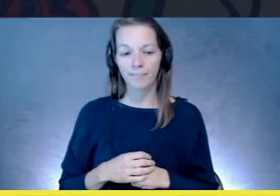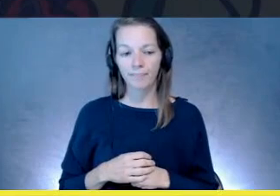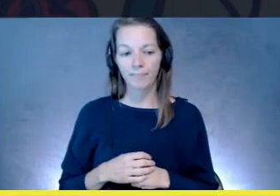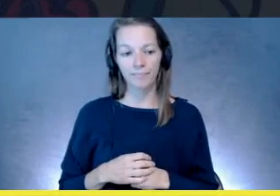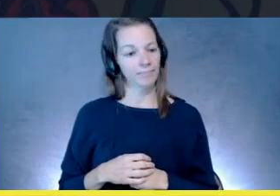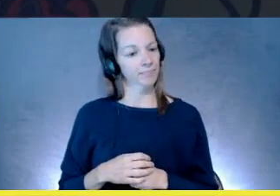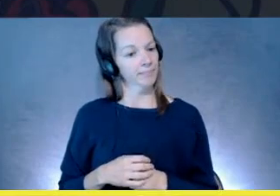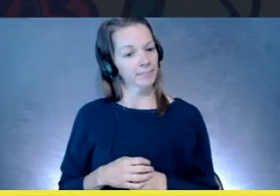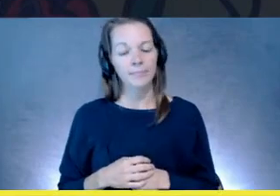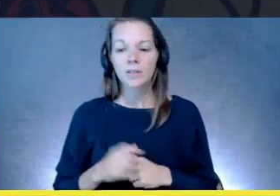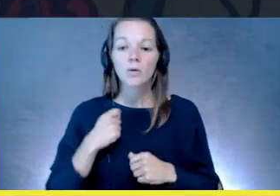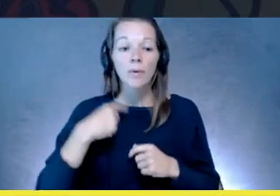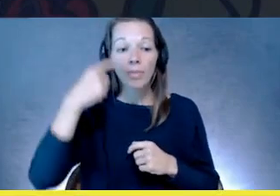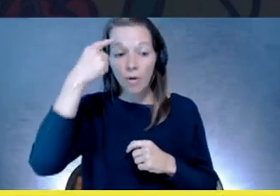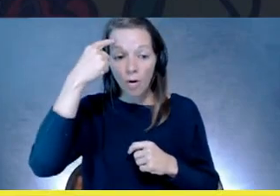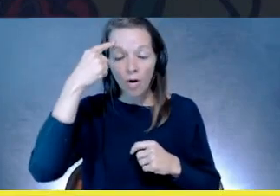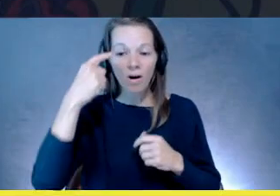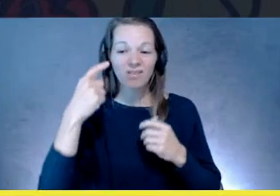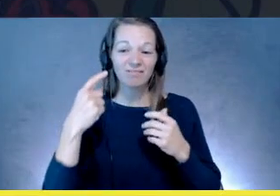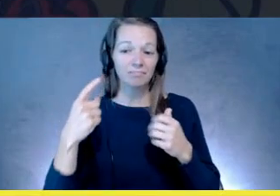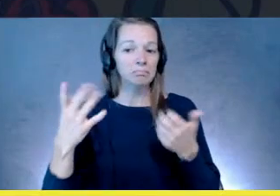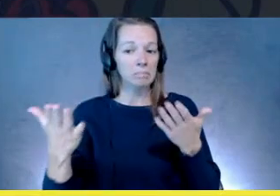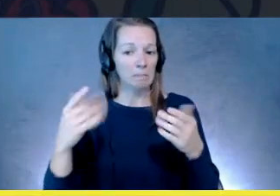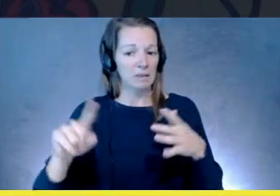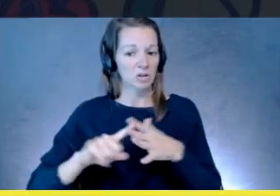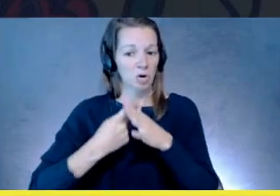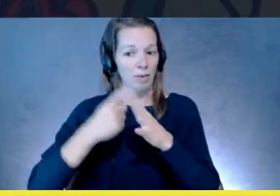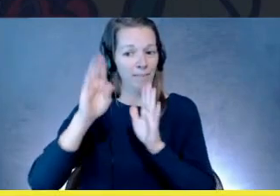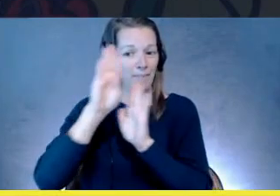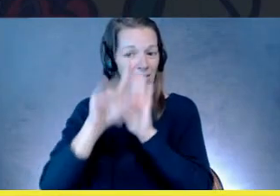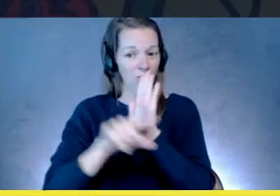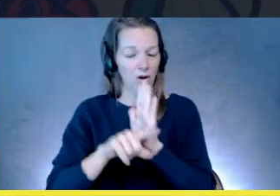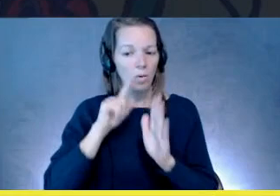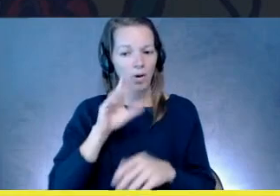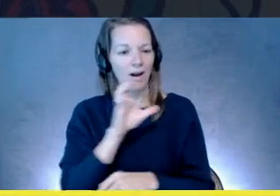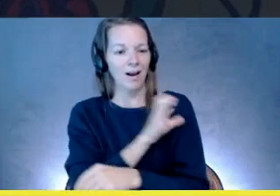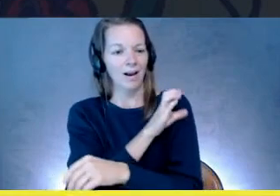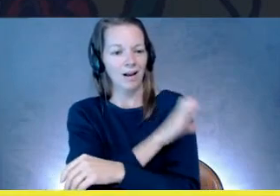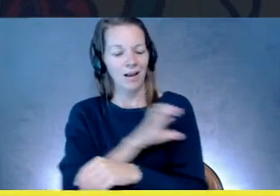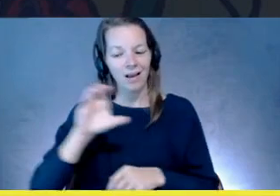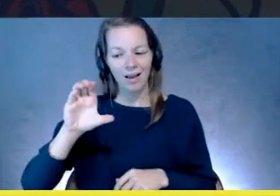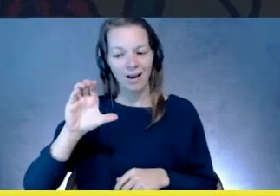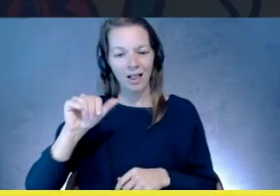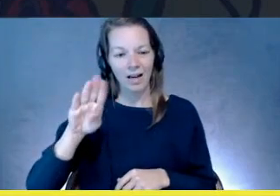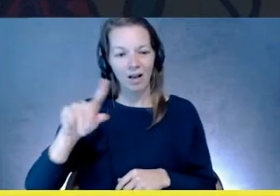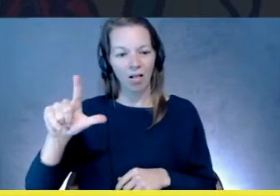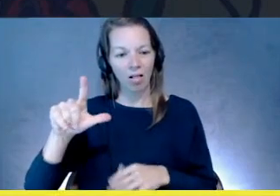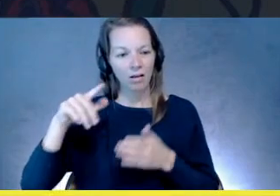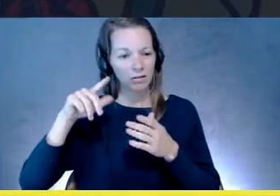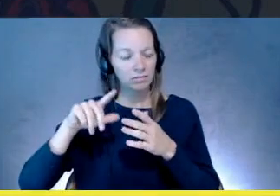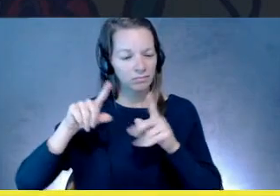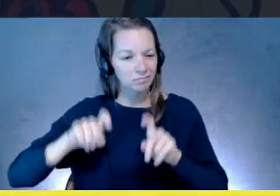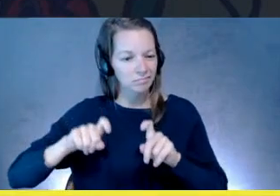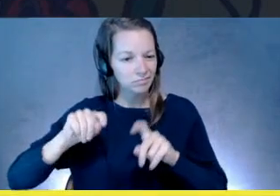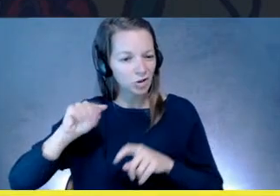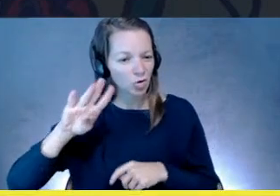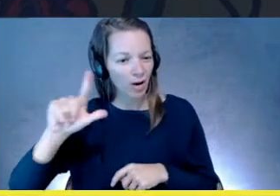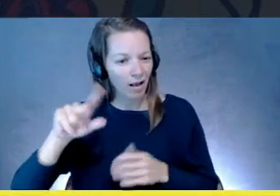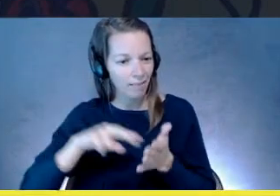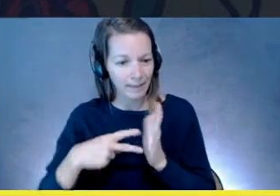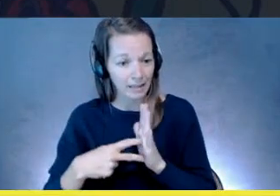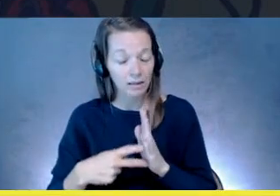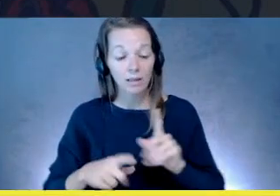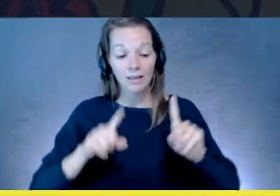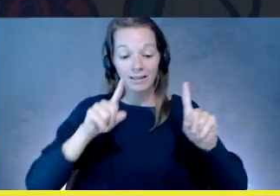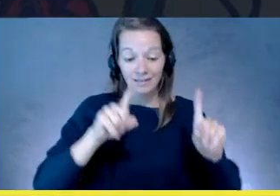So I thought I would start by introducing a little bit of background about what clinical trials are. Clinical trials are designed to test and evaluate